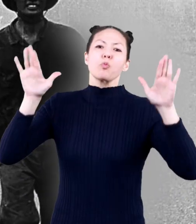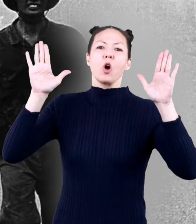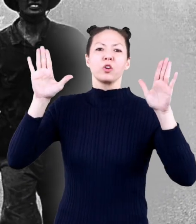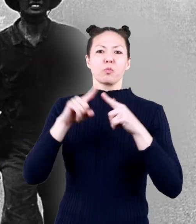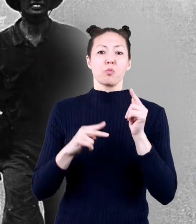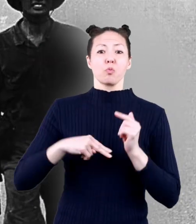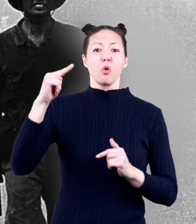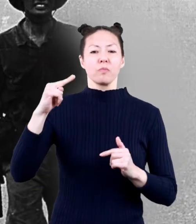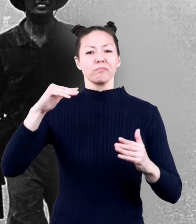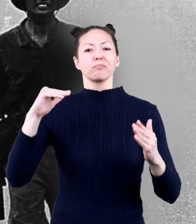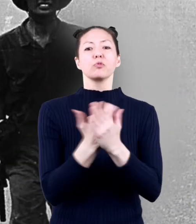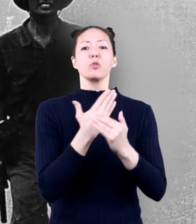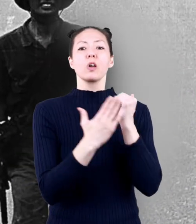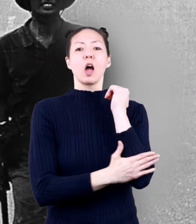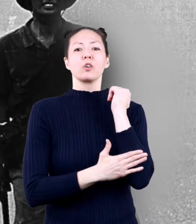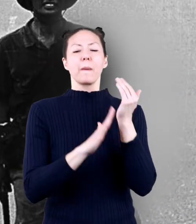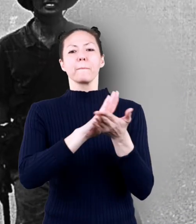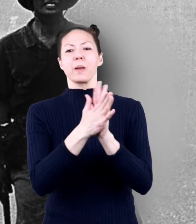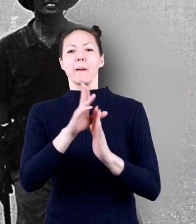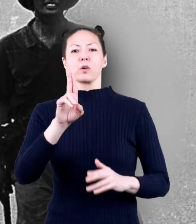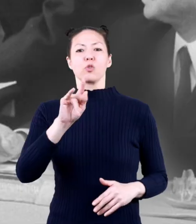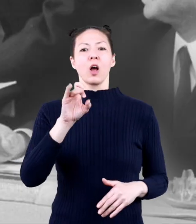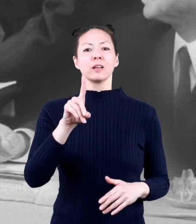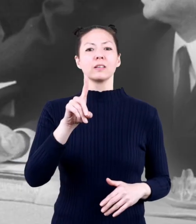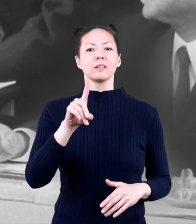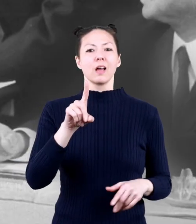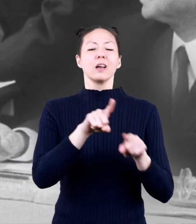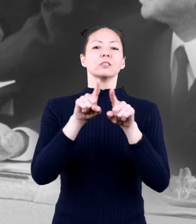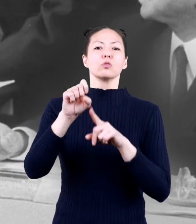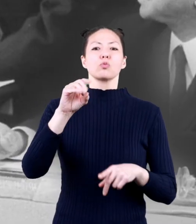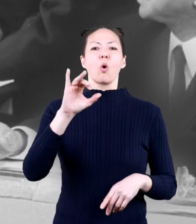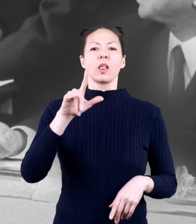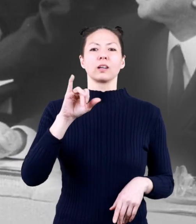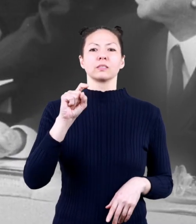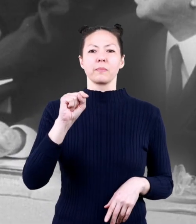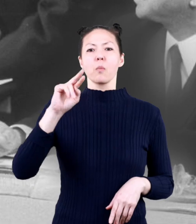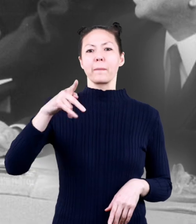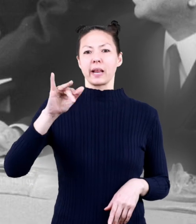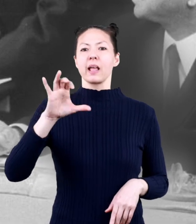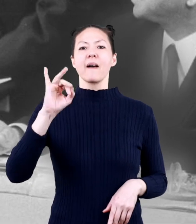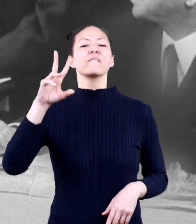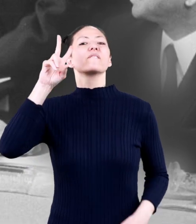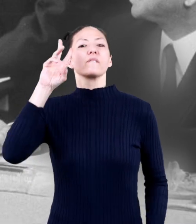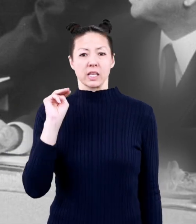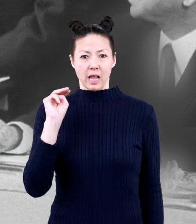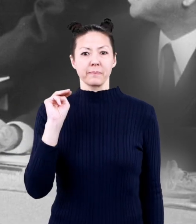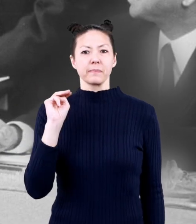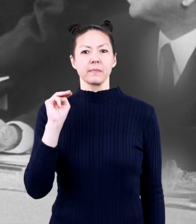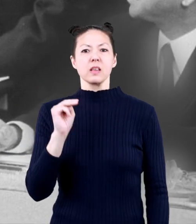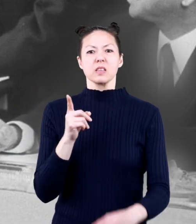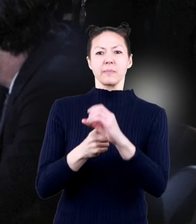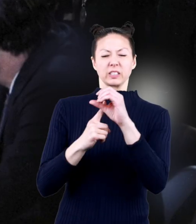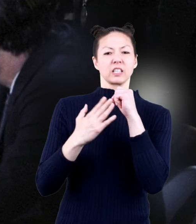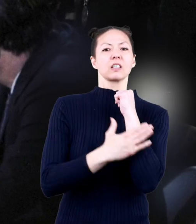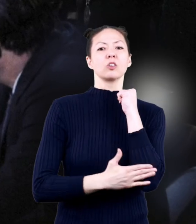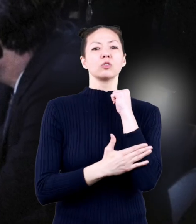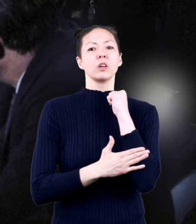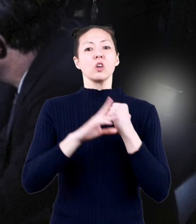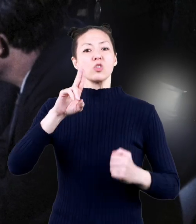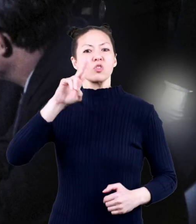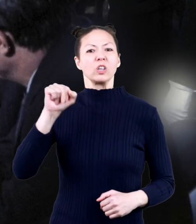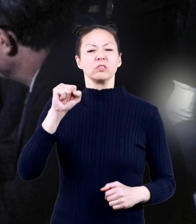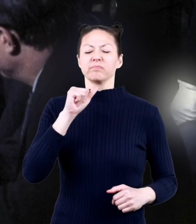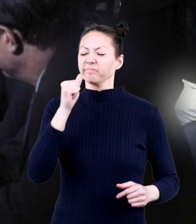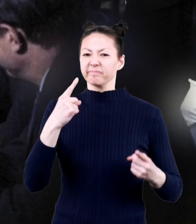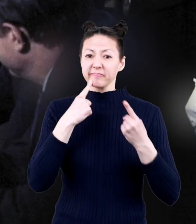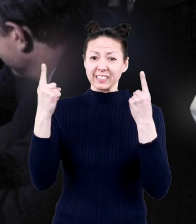the South surrendered to the North, and the new country became united as the Socialist Republic of Vietnam, a communist